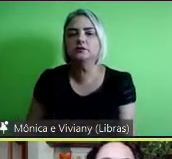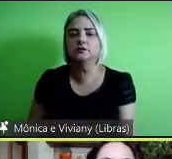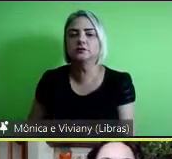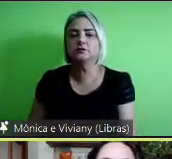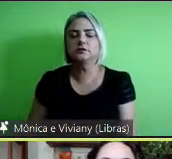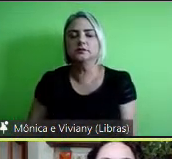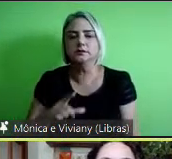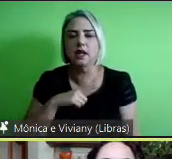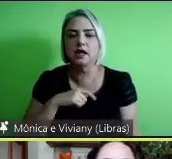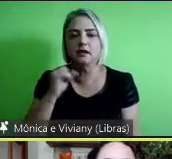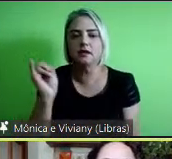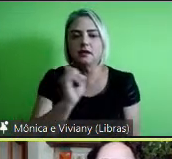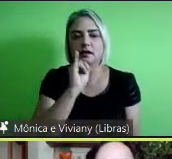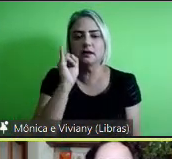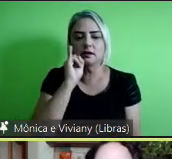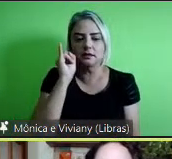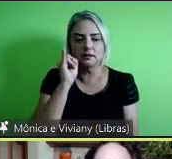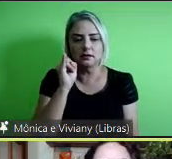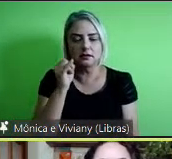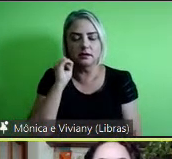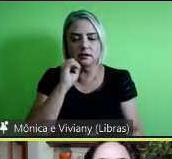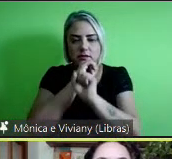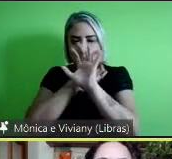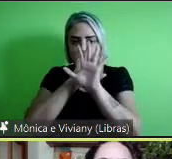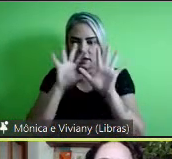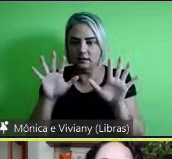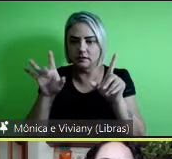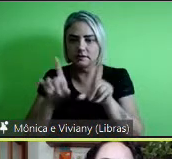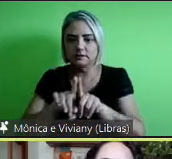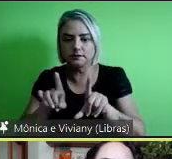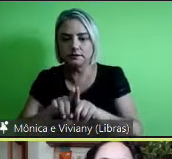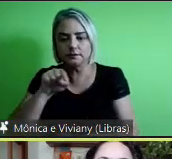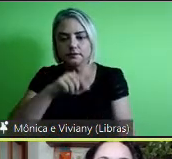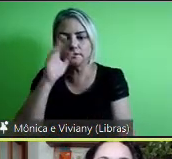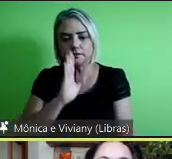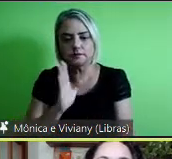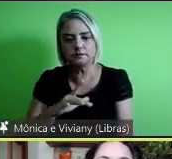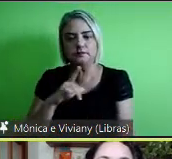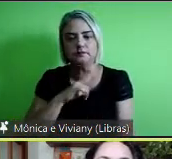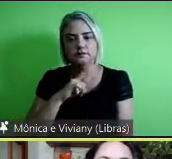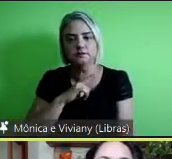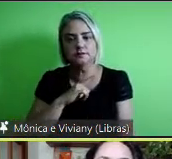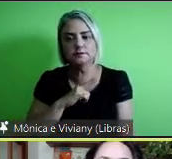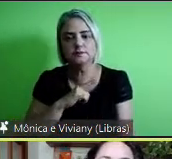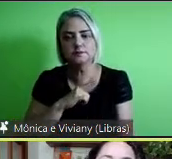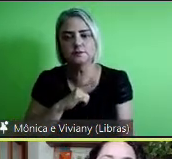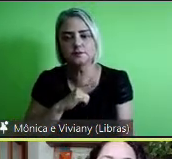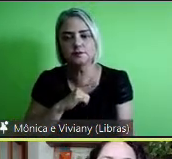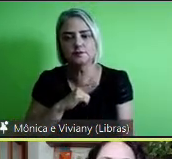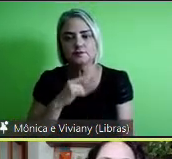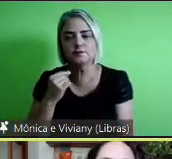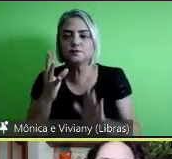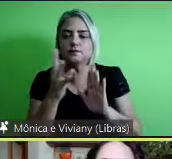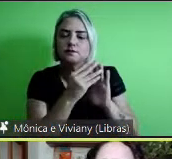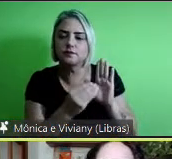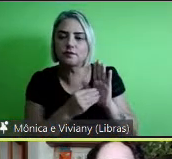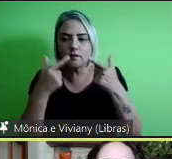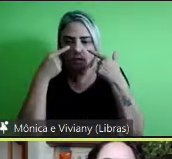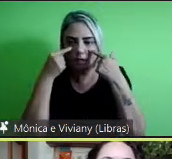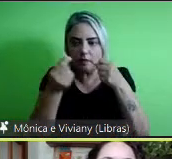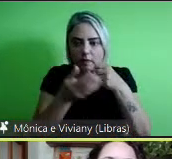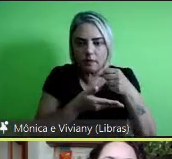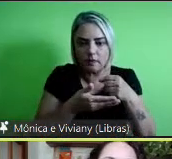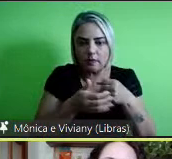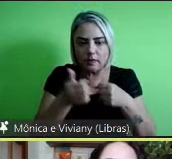for. It is important to clarify also that in Brazil, we have a